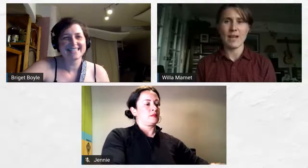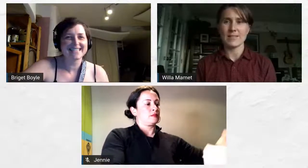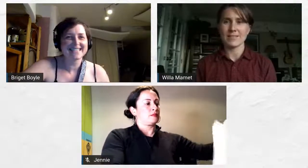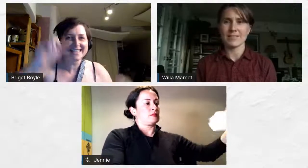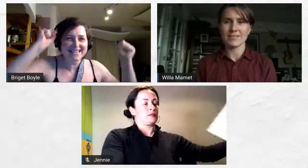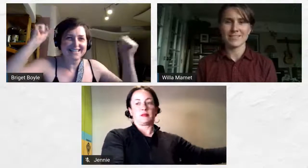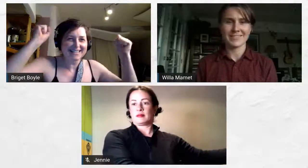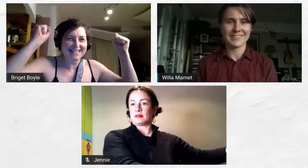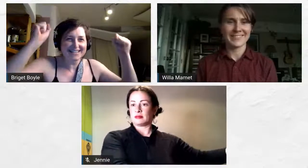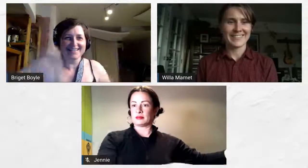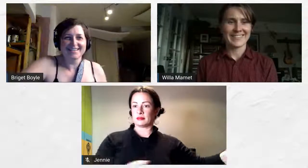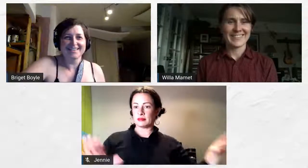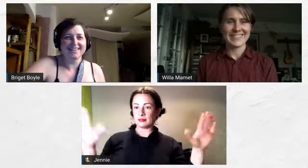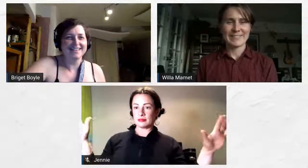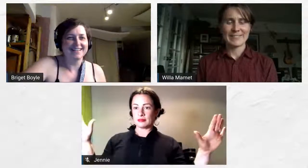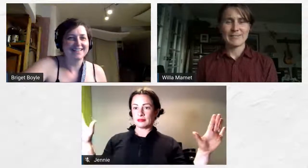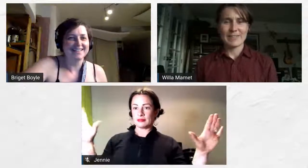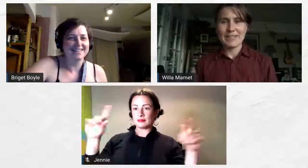Friends,